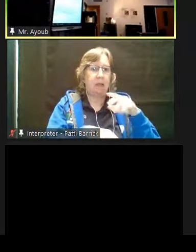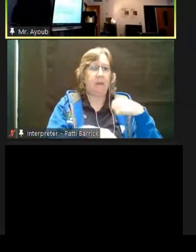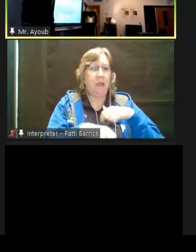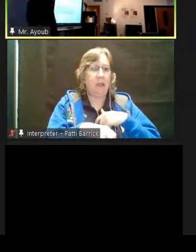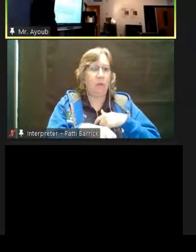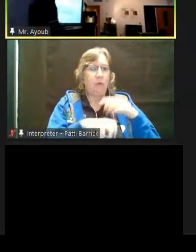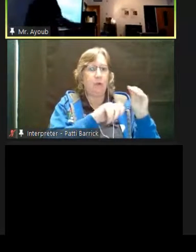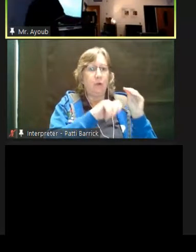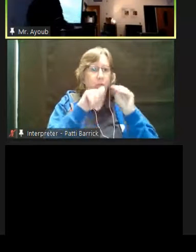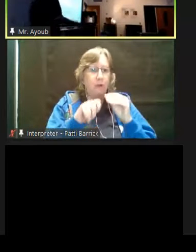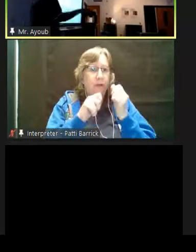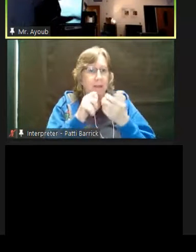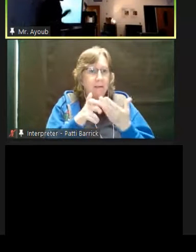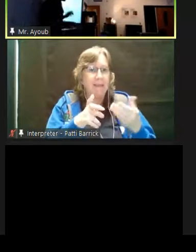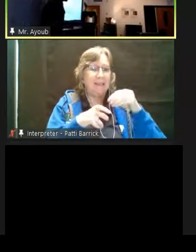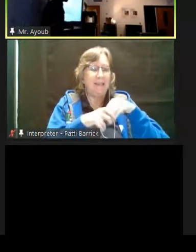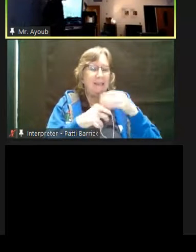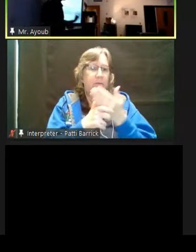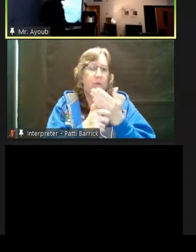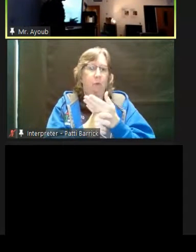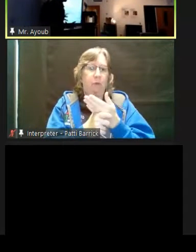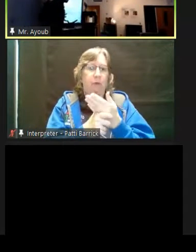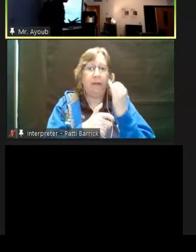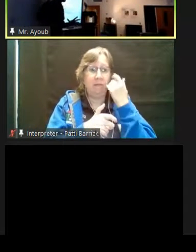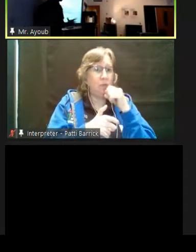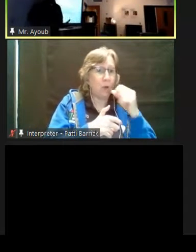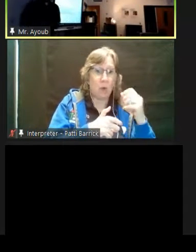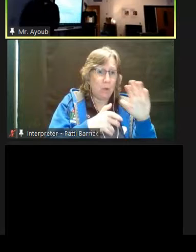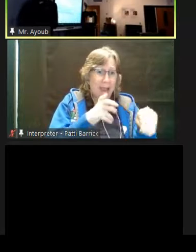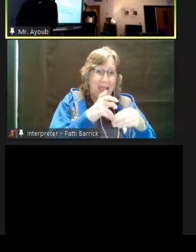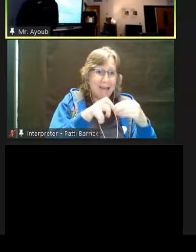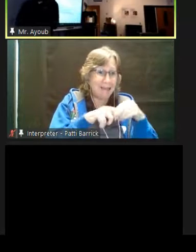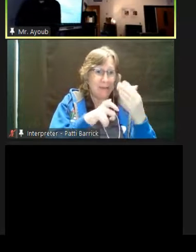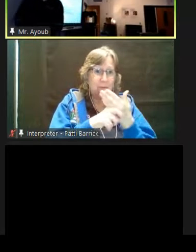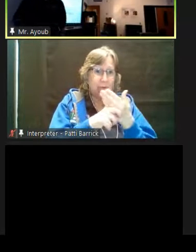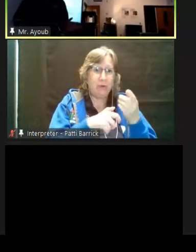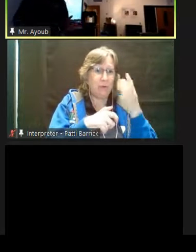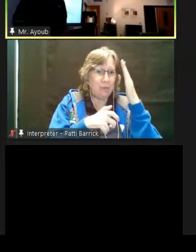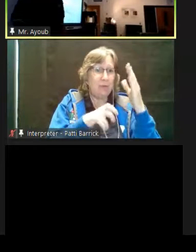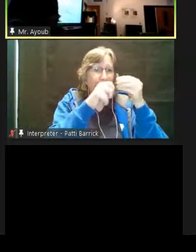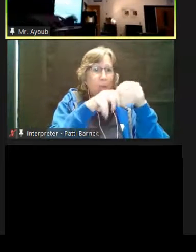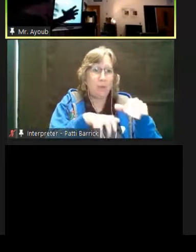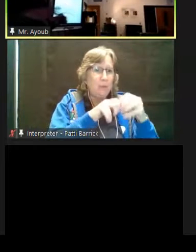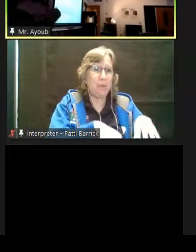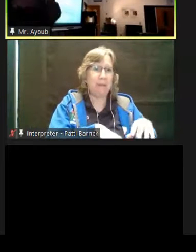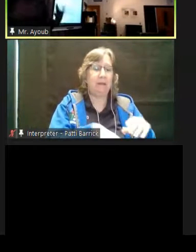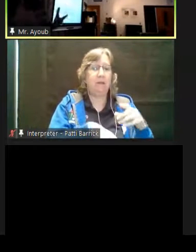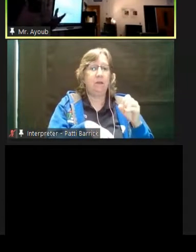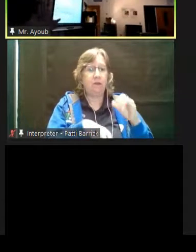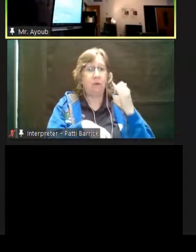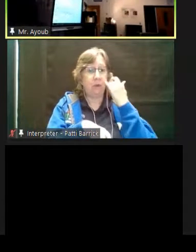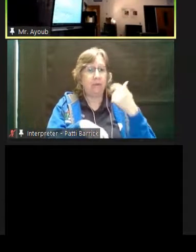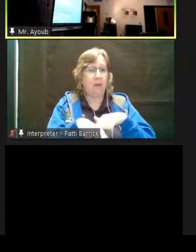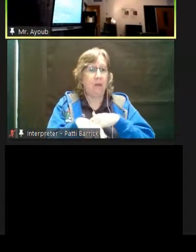folder. If you don't put stuff in the folder, they're going to get lost. So like when we do images, they all need to be